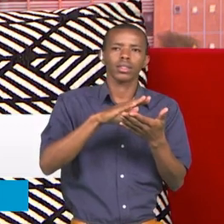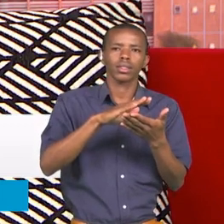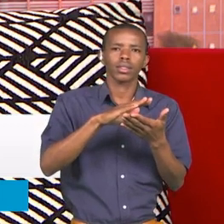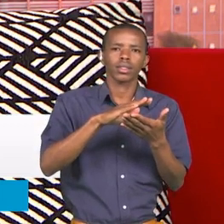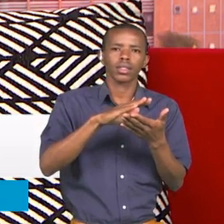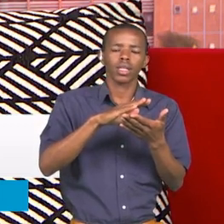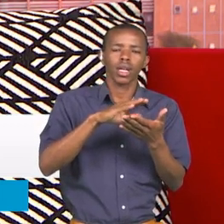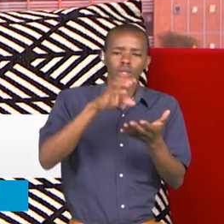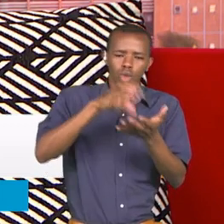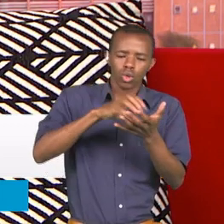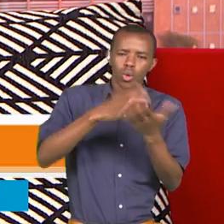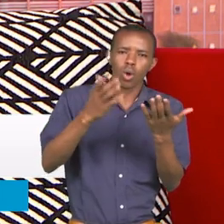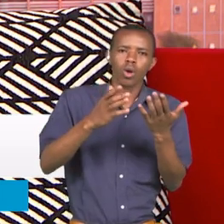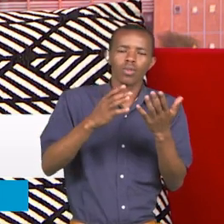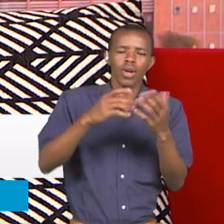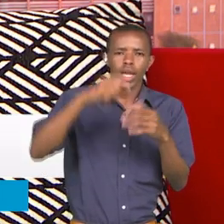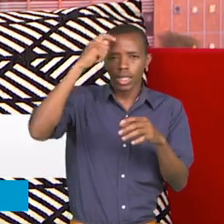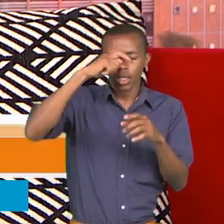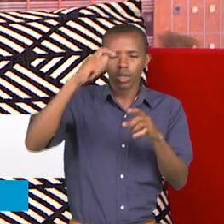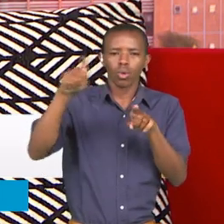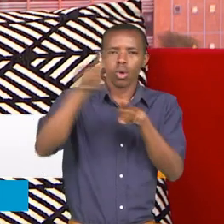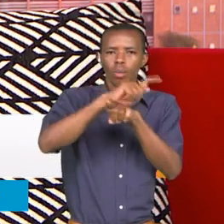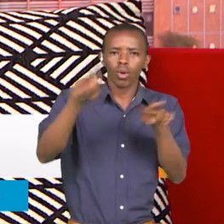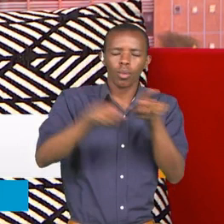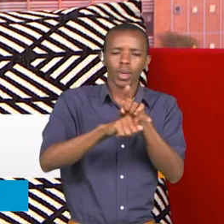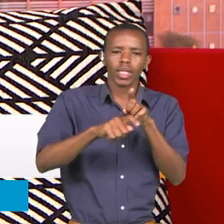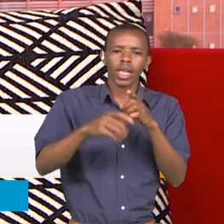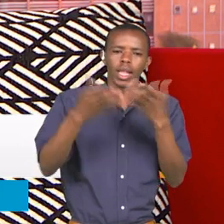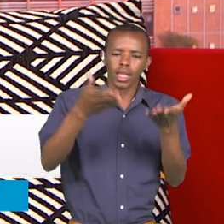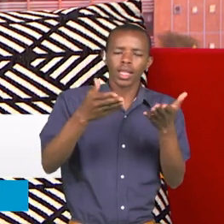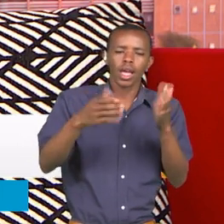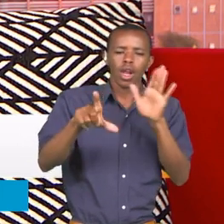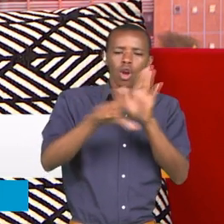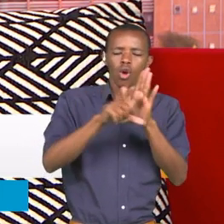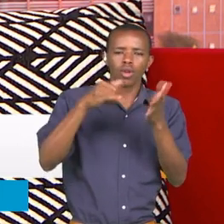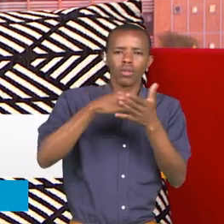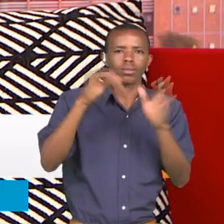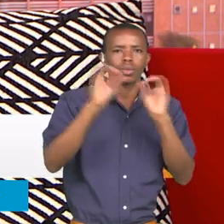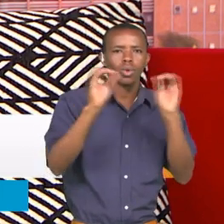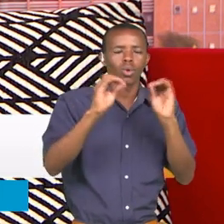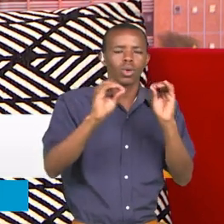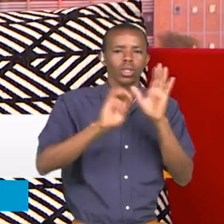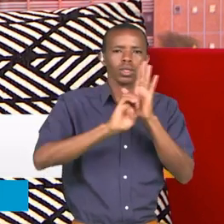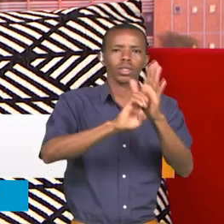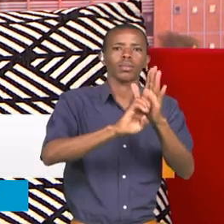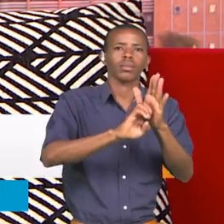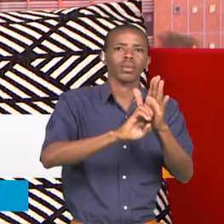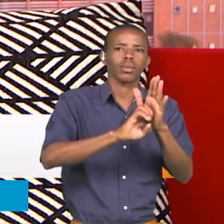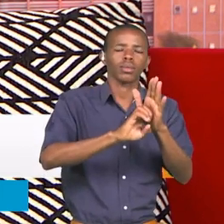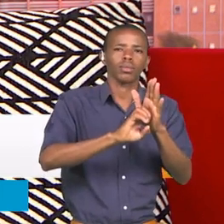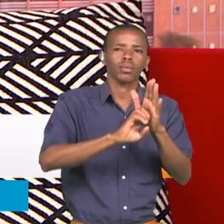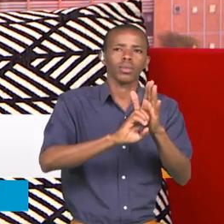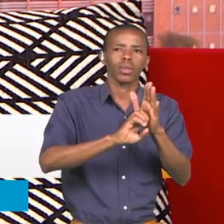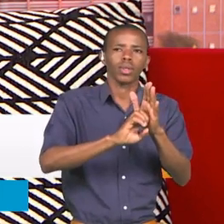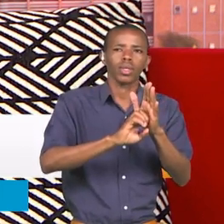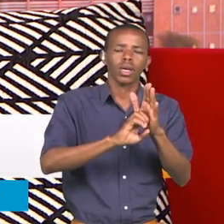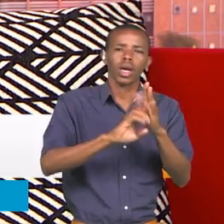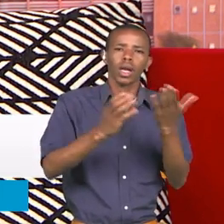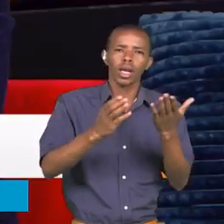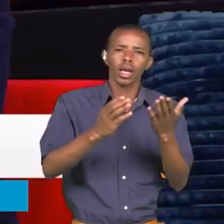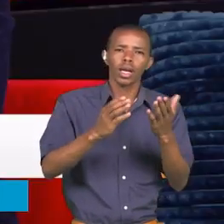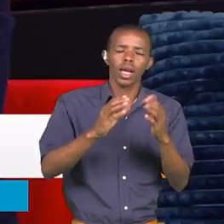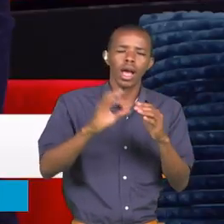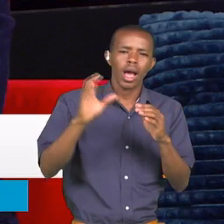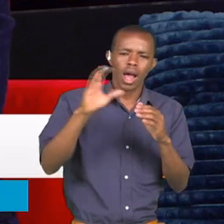certain aspects of intellectual property that are not present in our laws currently. Okay. For example, if you talk about folklore, you know, folklore is an